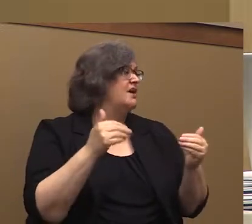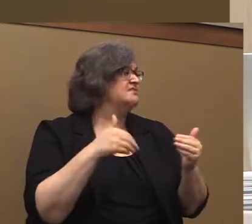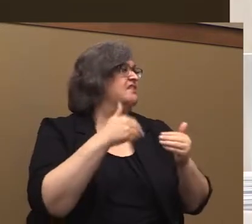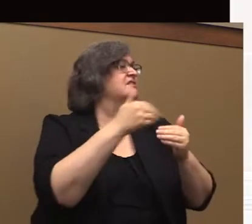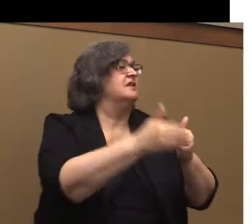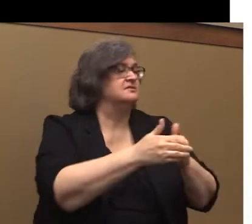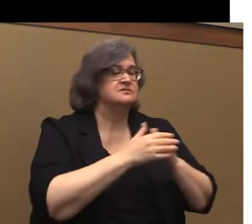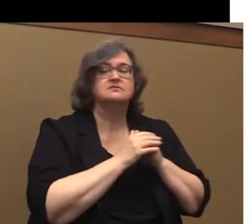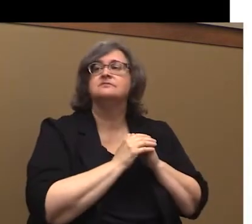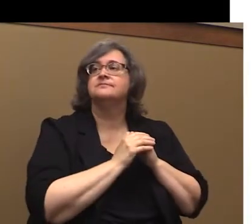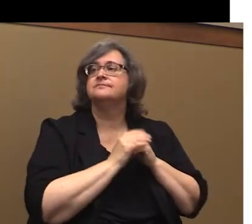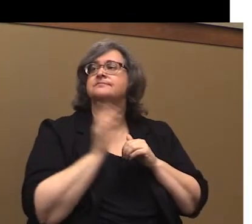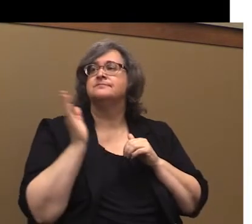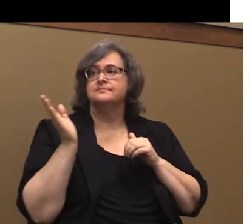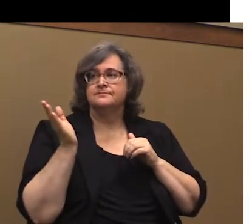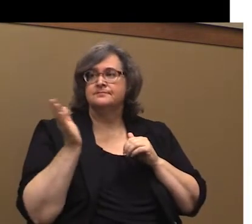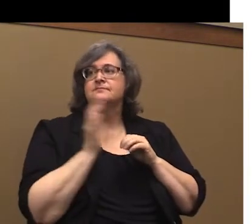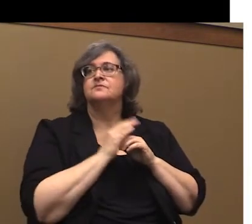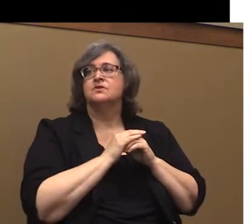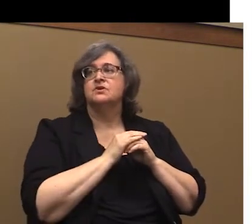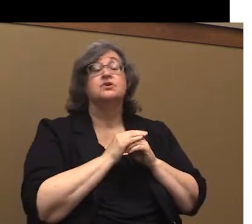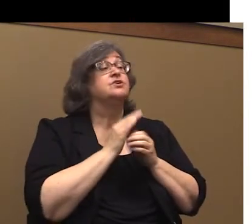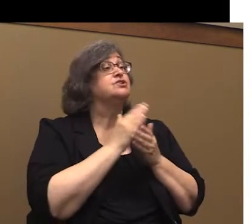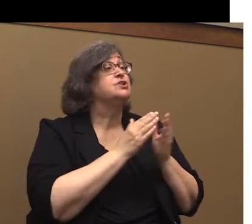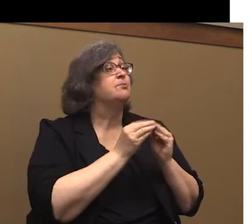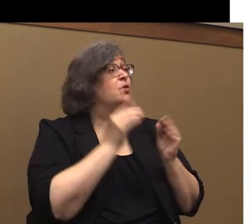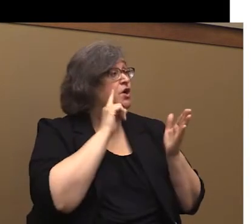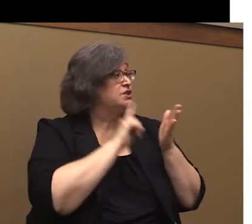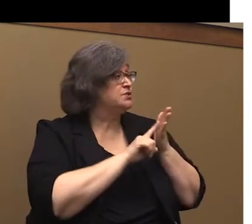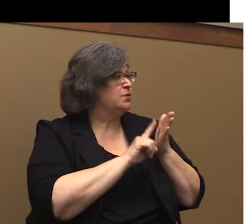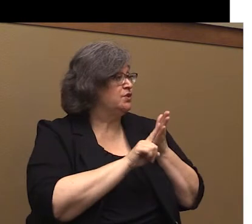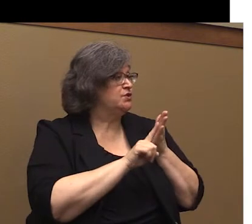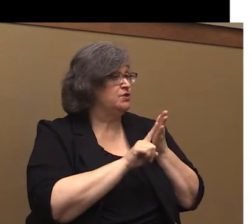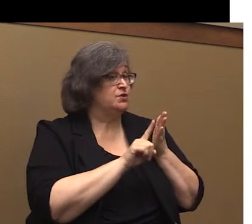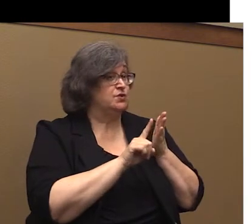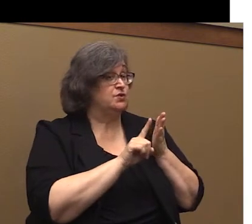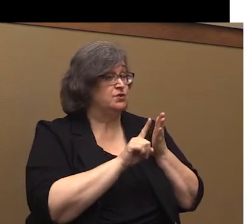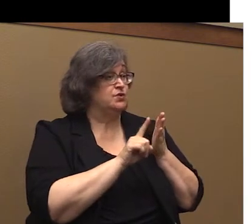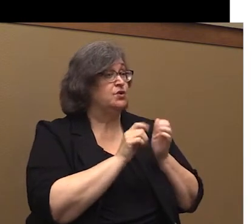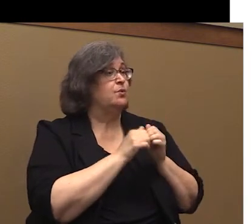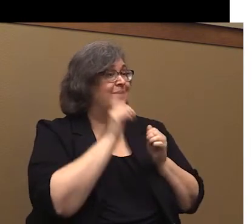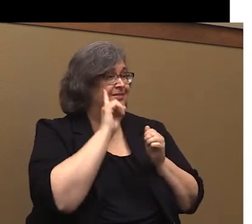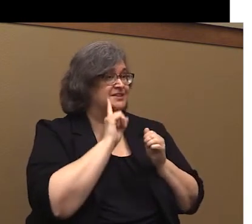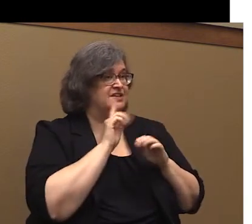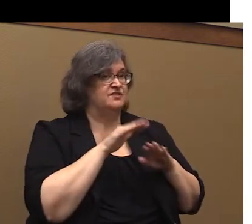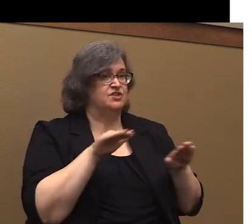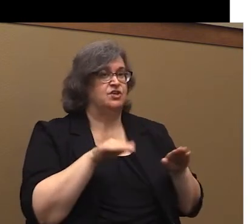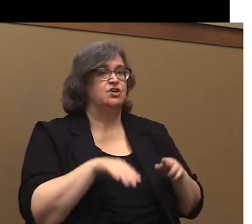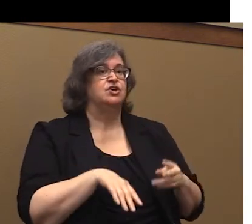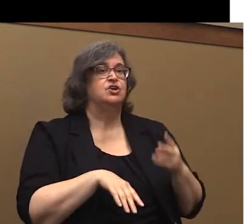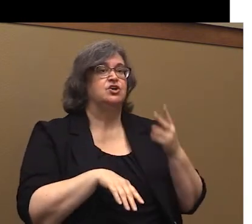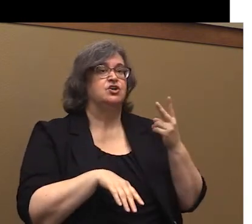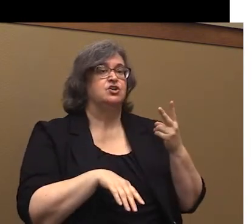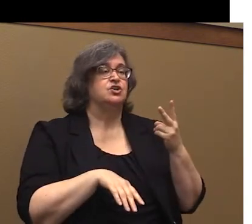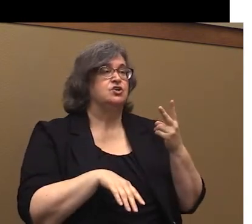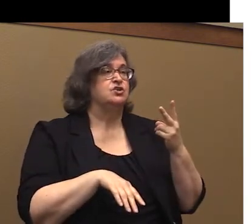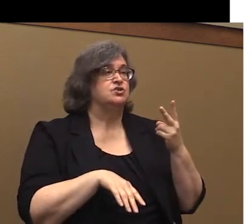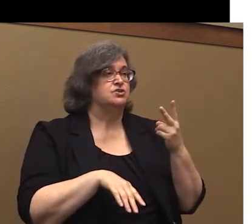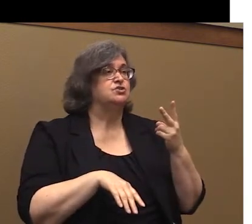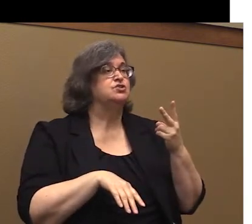on. There was then some more studies done with the deaf children by